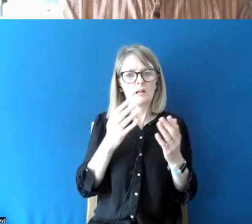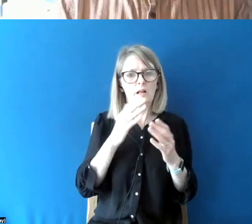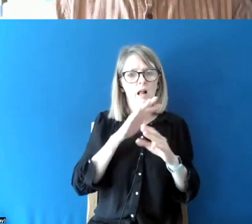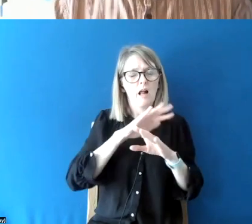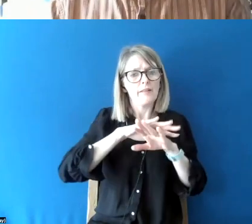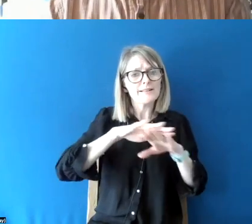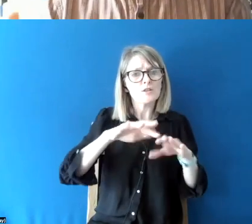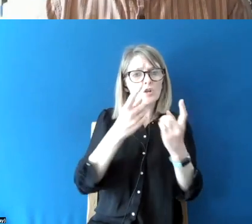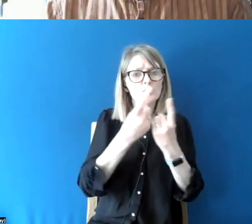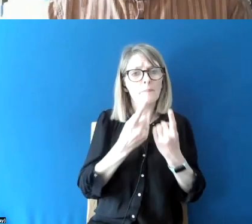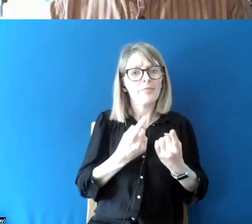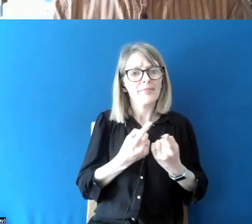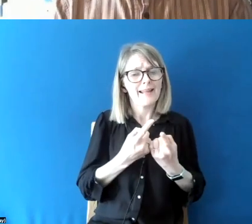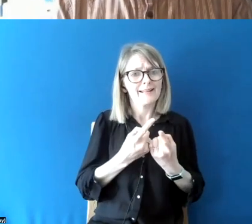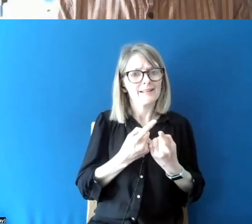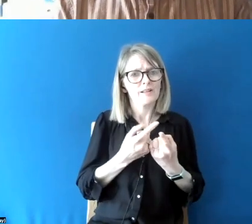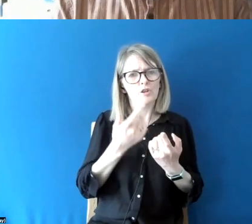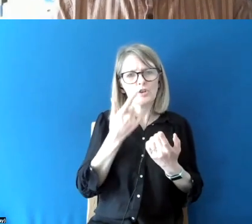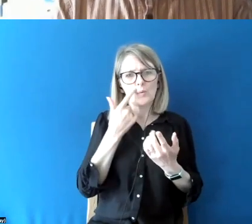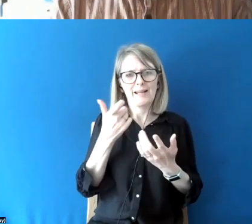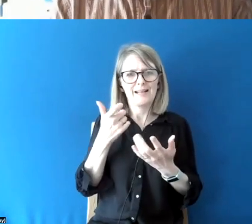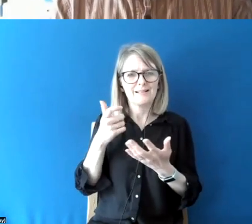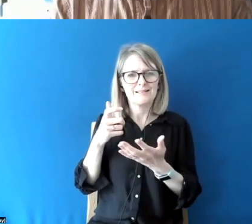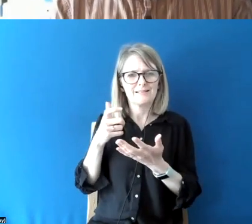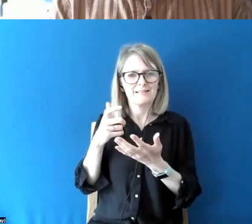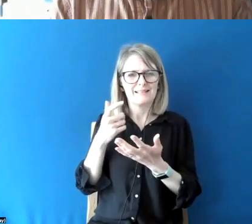you can simply pay off